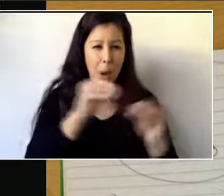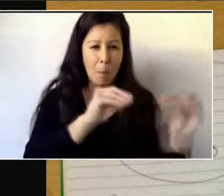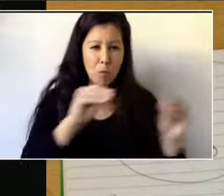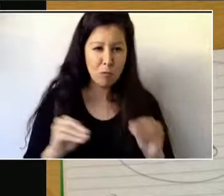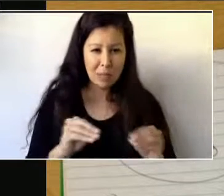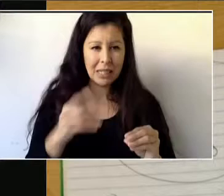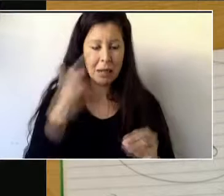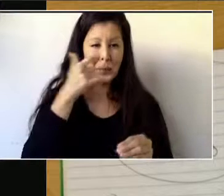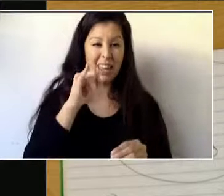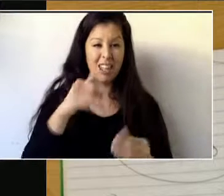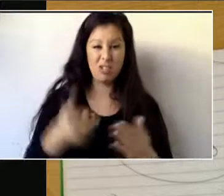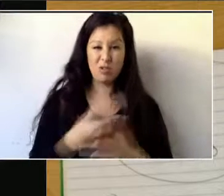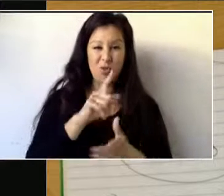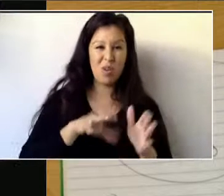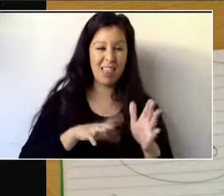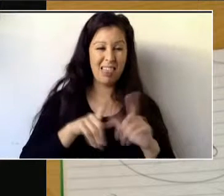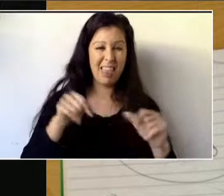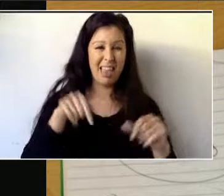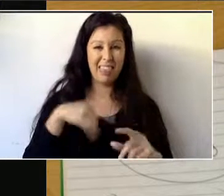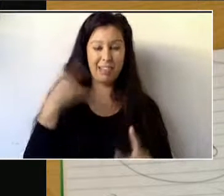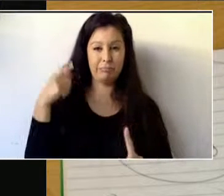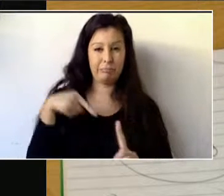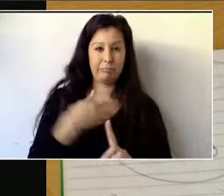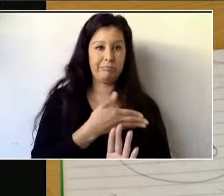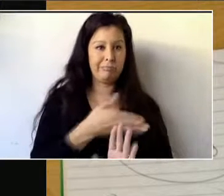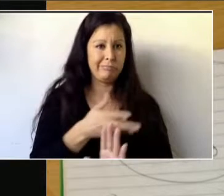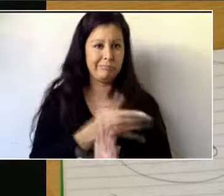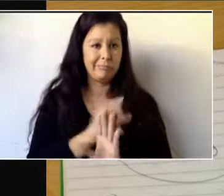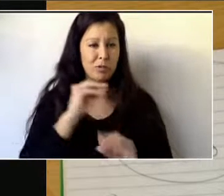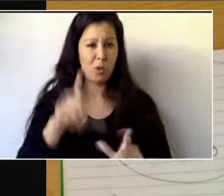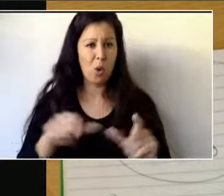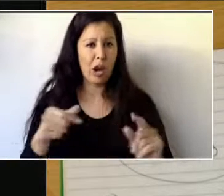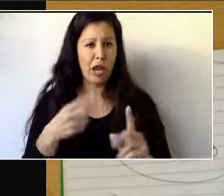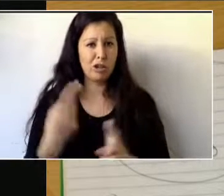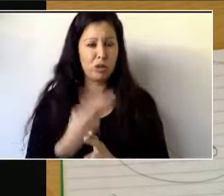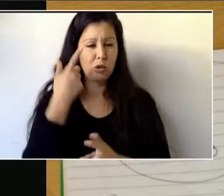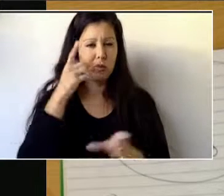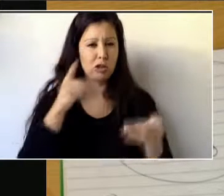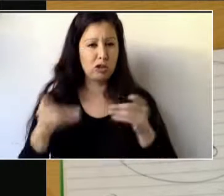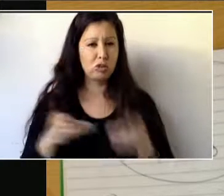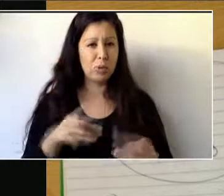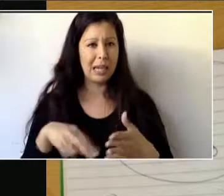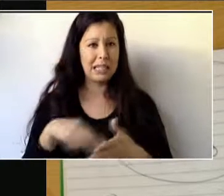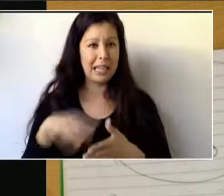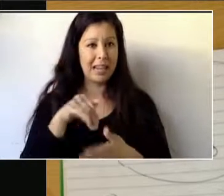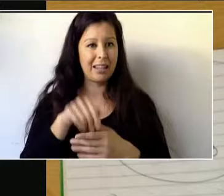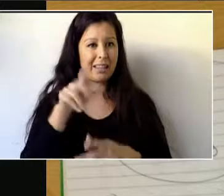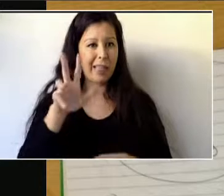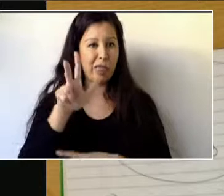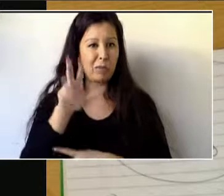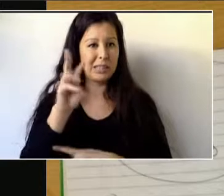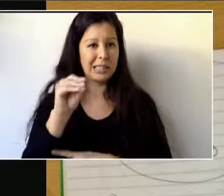at this point there hasn't really been any language to use to direct in dance in 360.